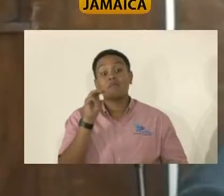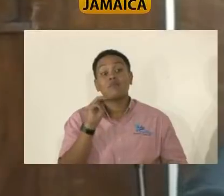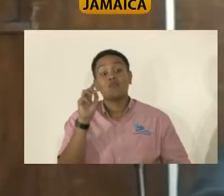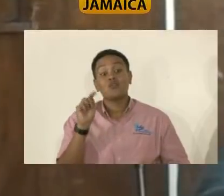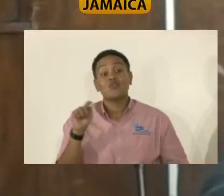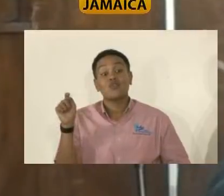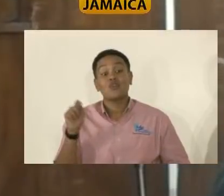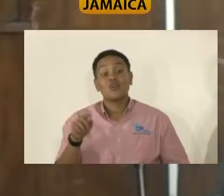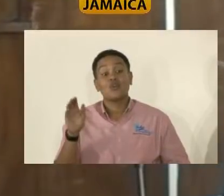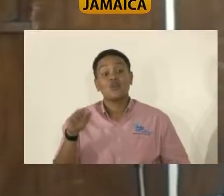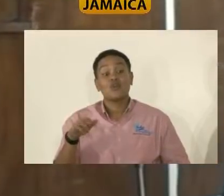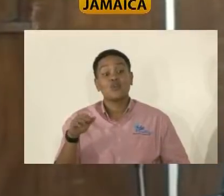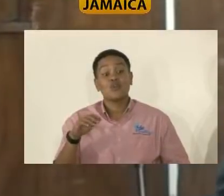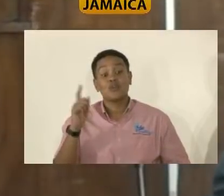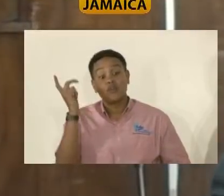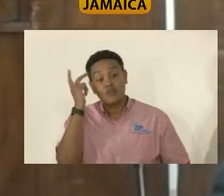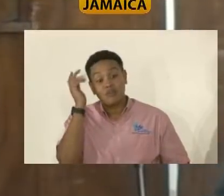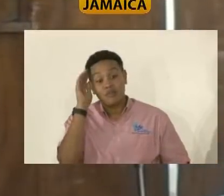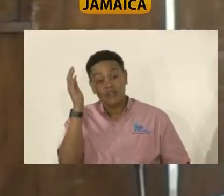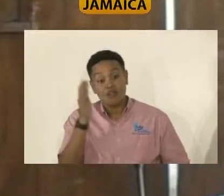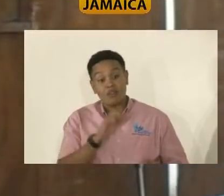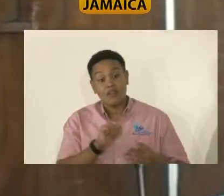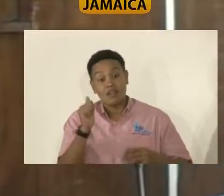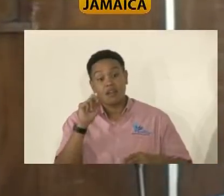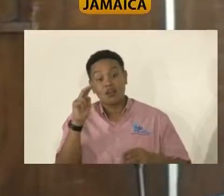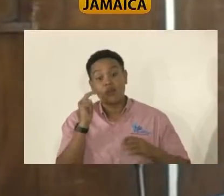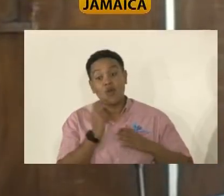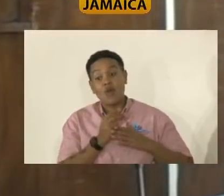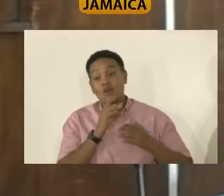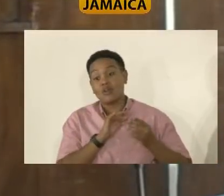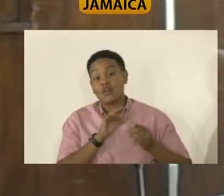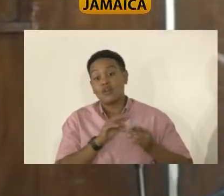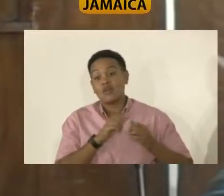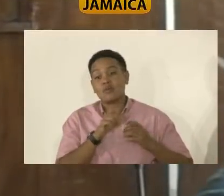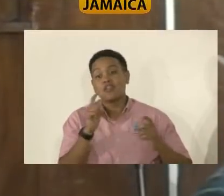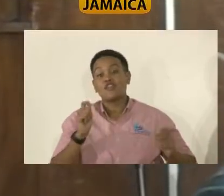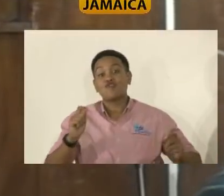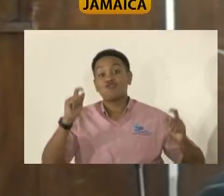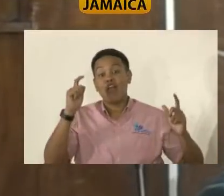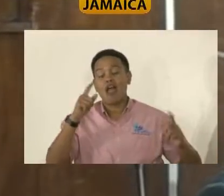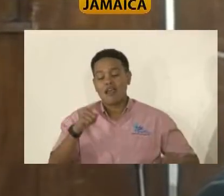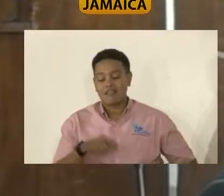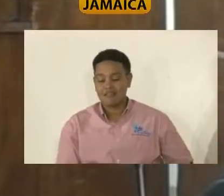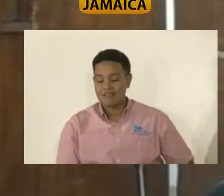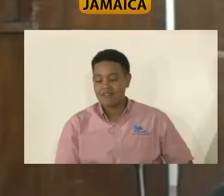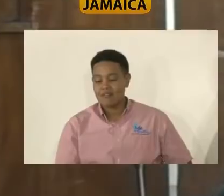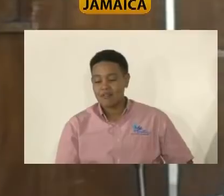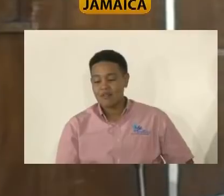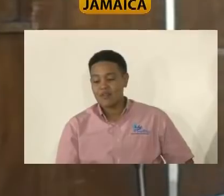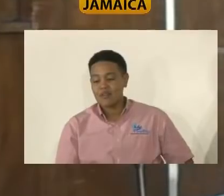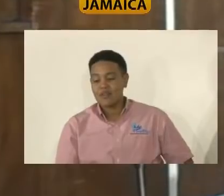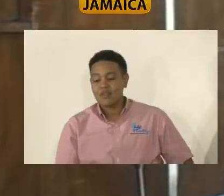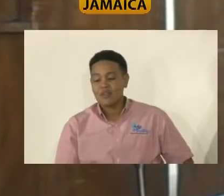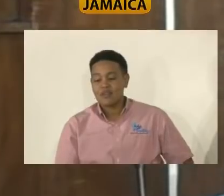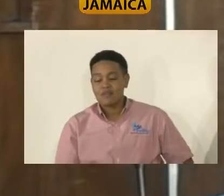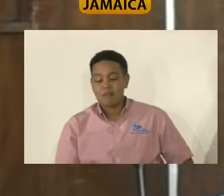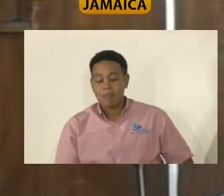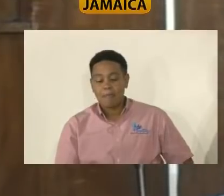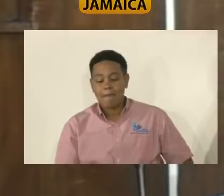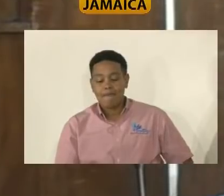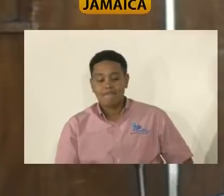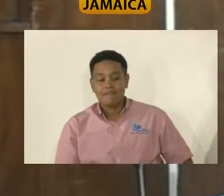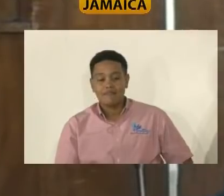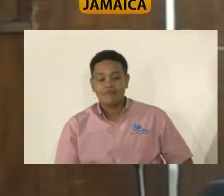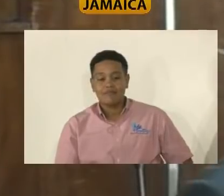come to Parliament and the Prime Minister would go on for another 2 hours. With his graphs. That's when we did with plenty graphs. That's when just in the